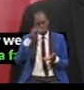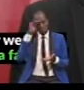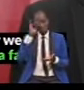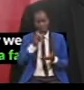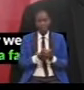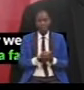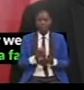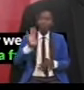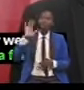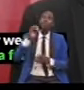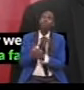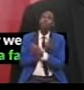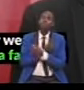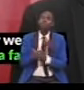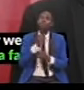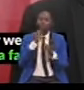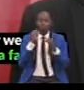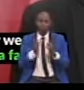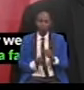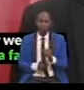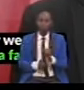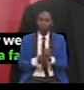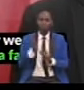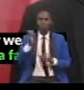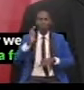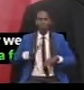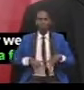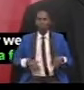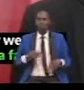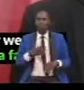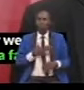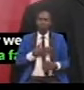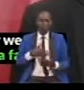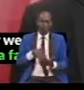learned your love is stronger than my